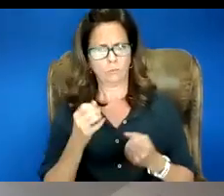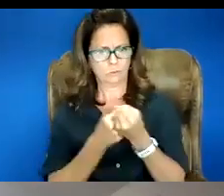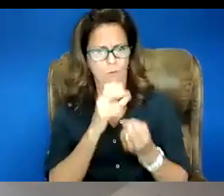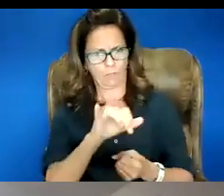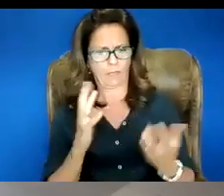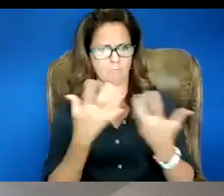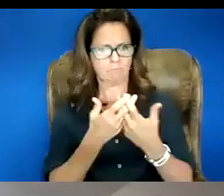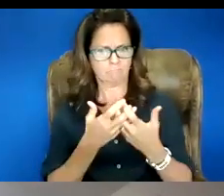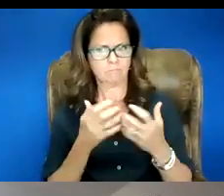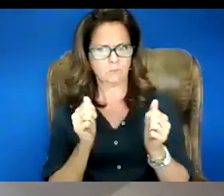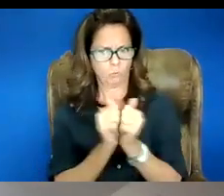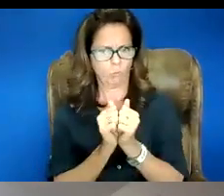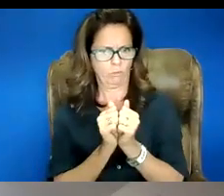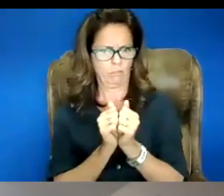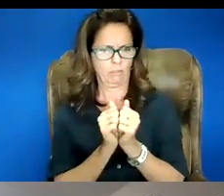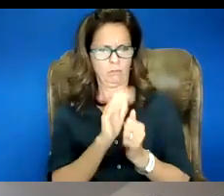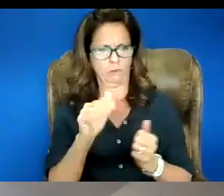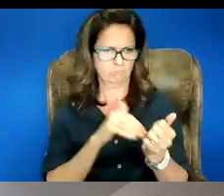coach.